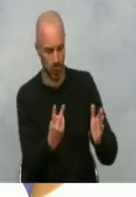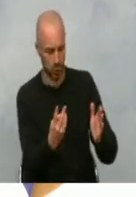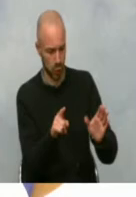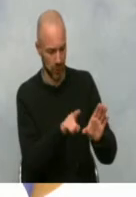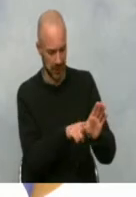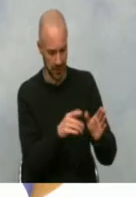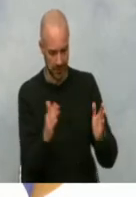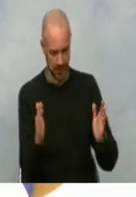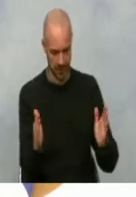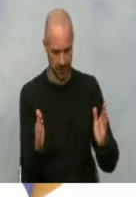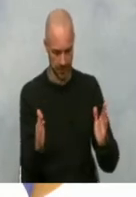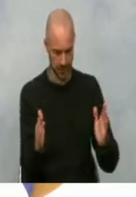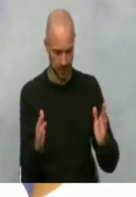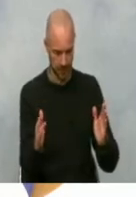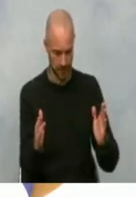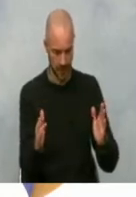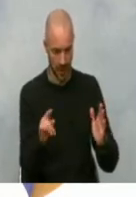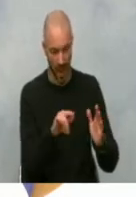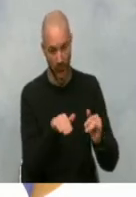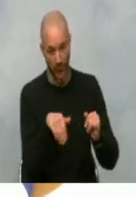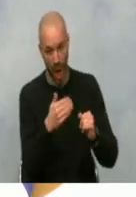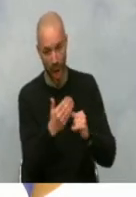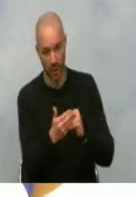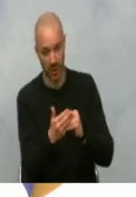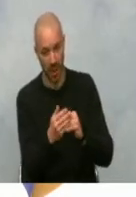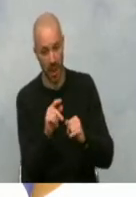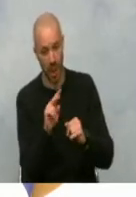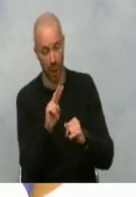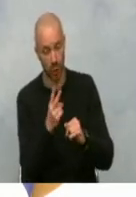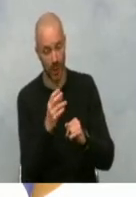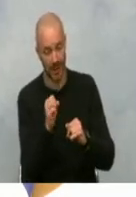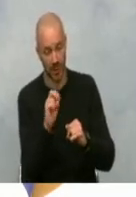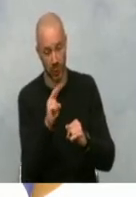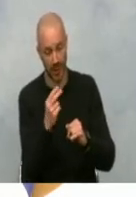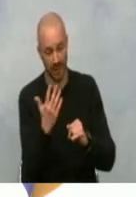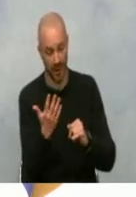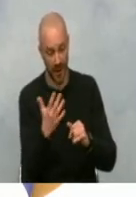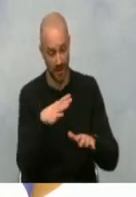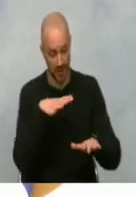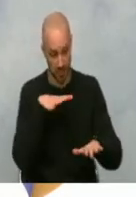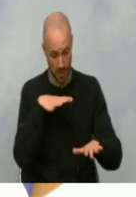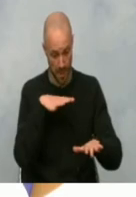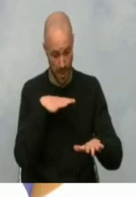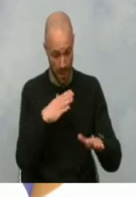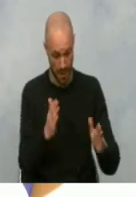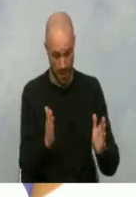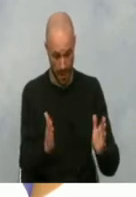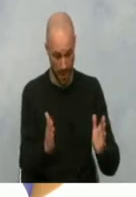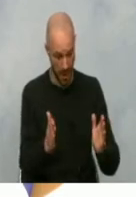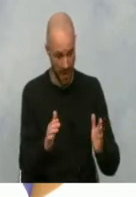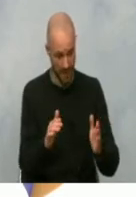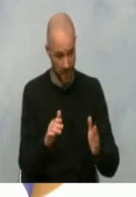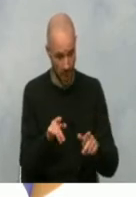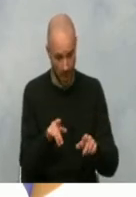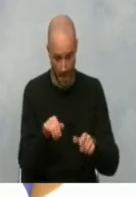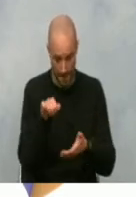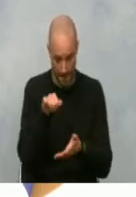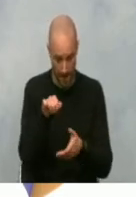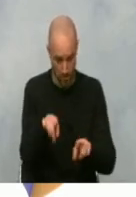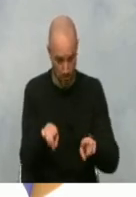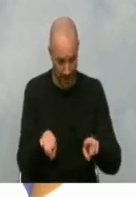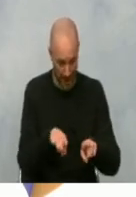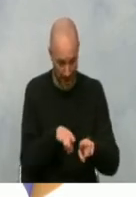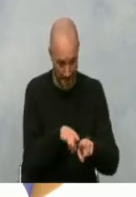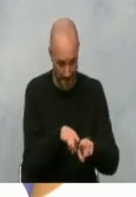that's 23-24 and 24-25, to prepare for that budget gap. But